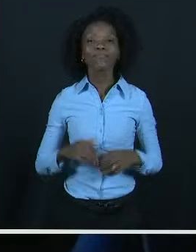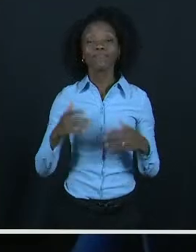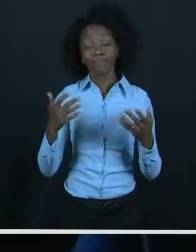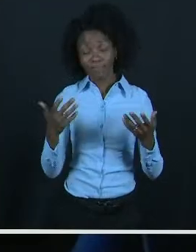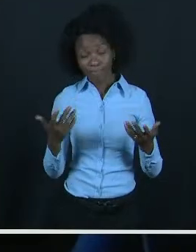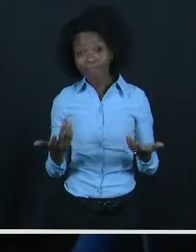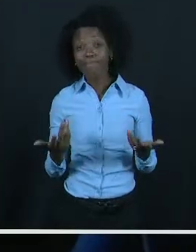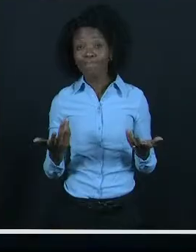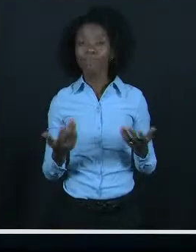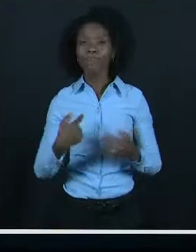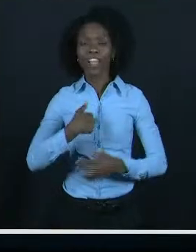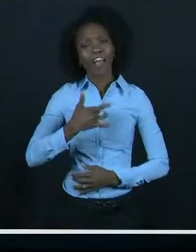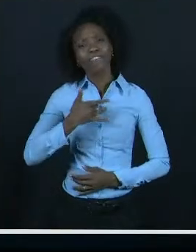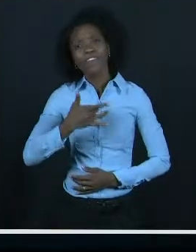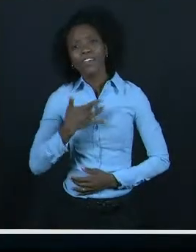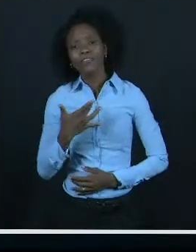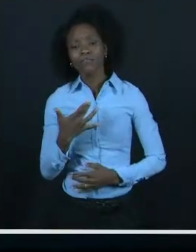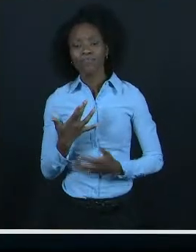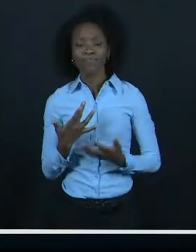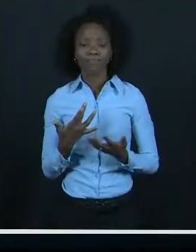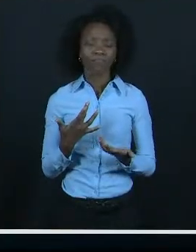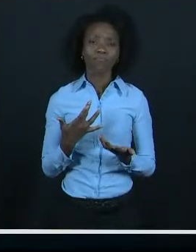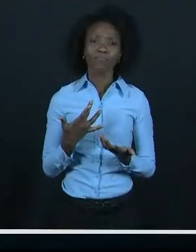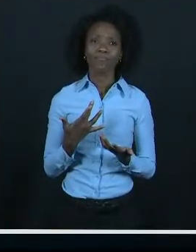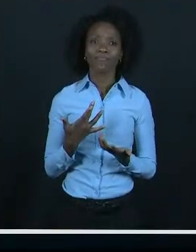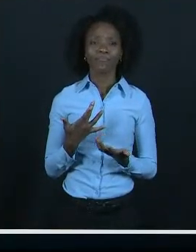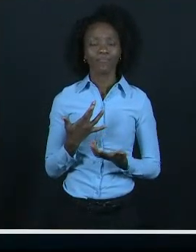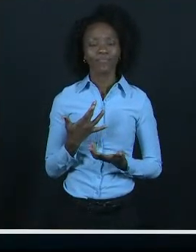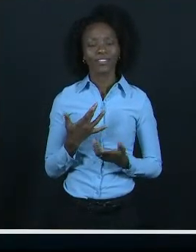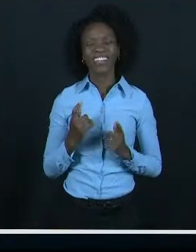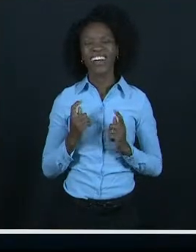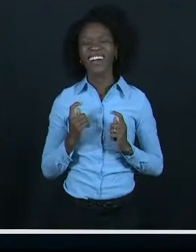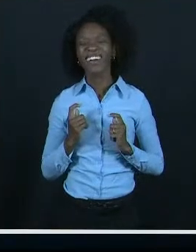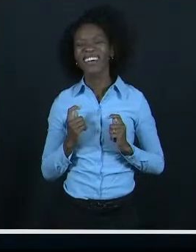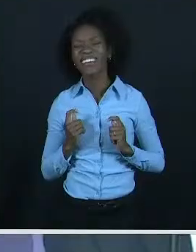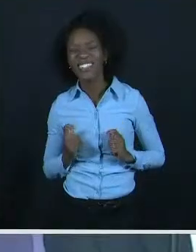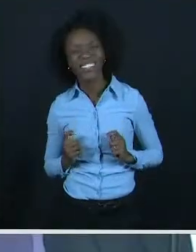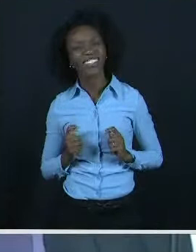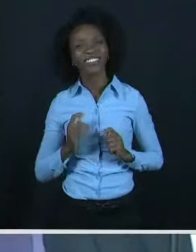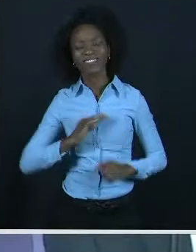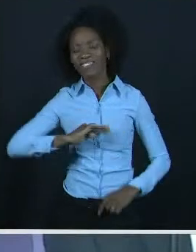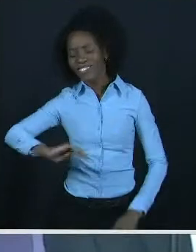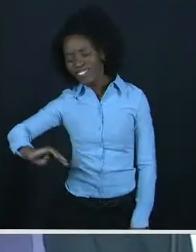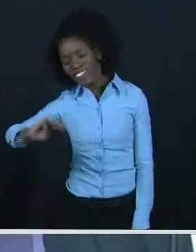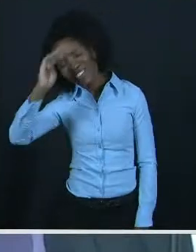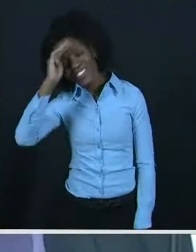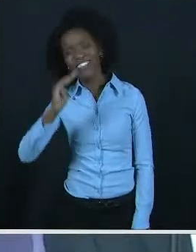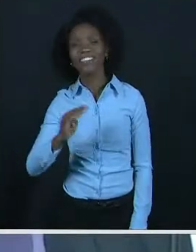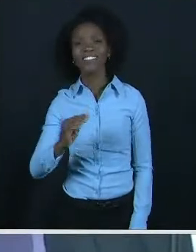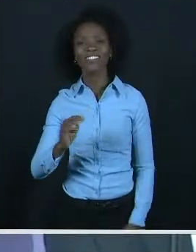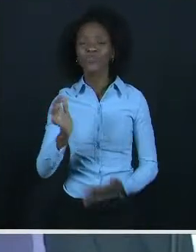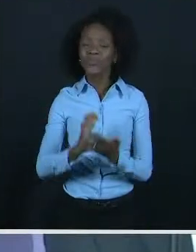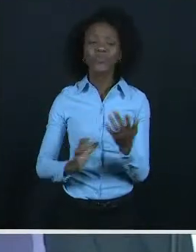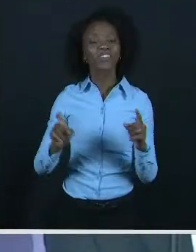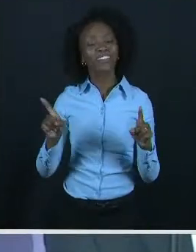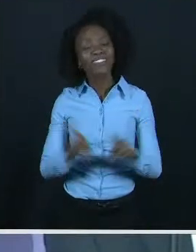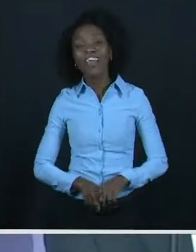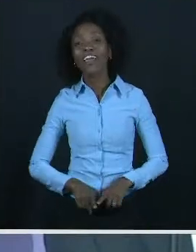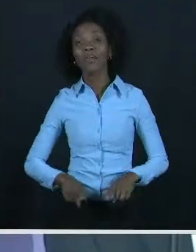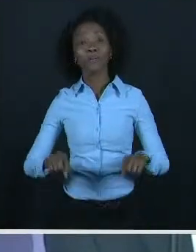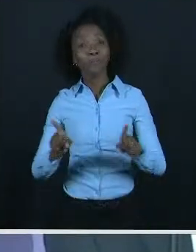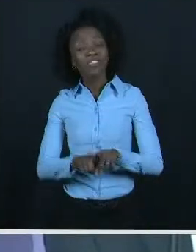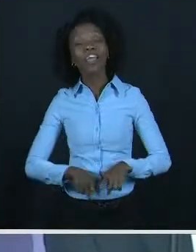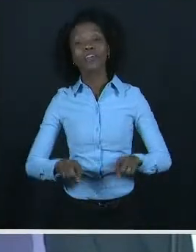And I feel so tired of hearing this story, but